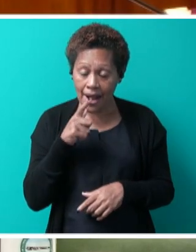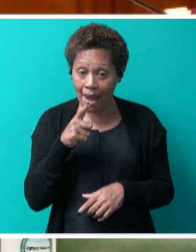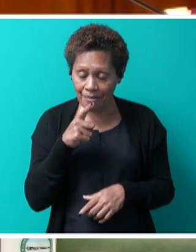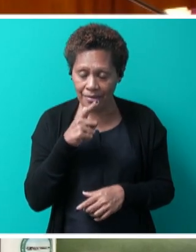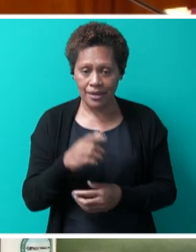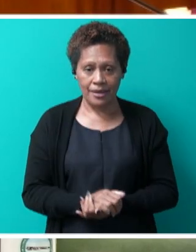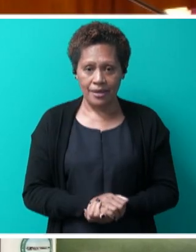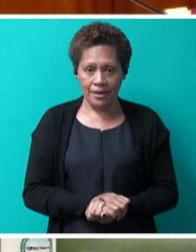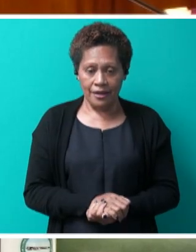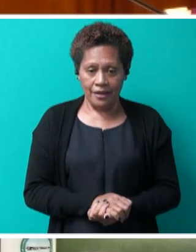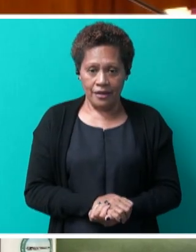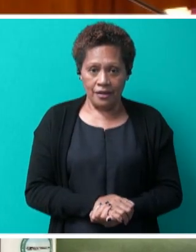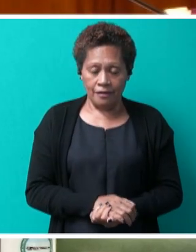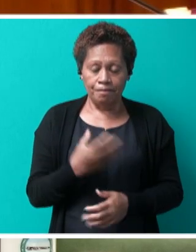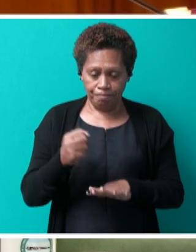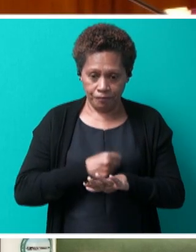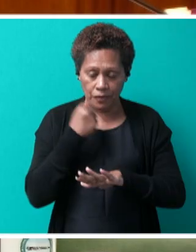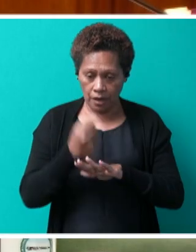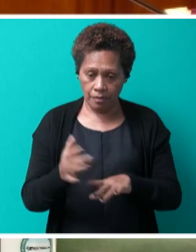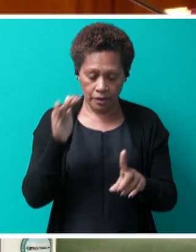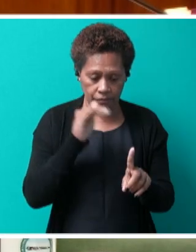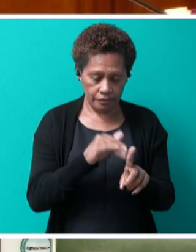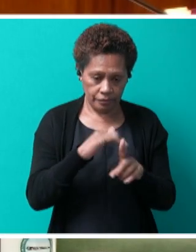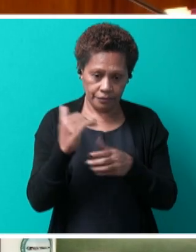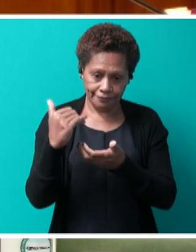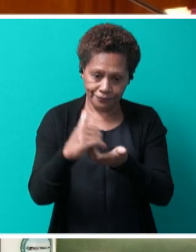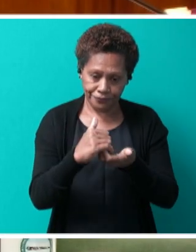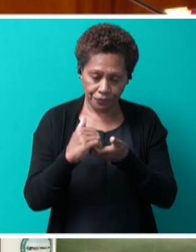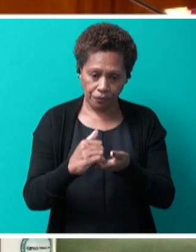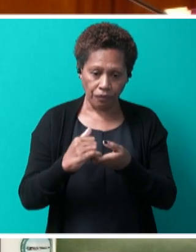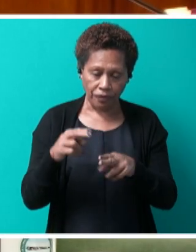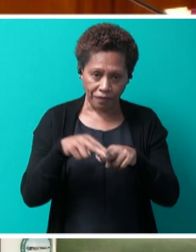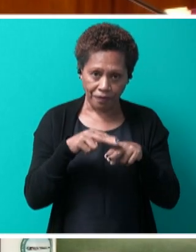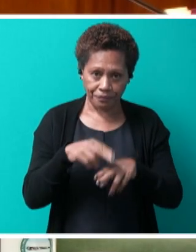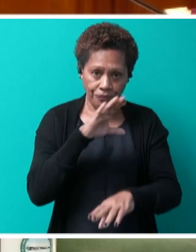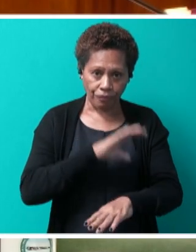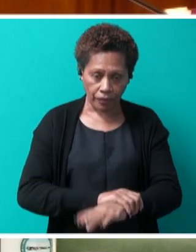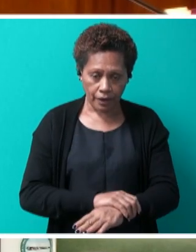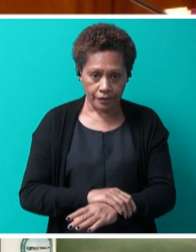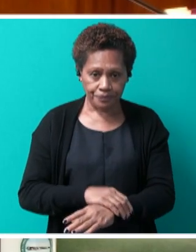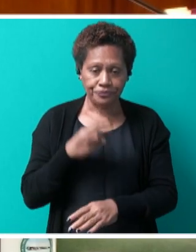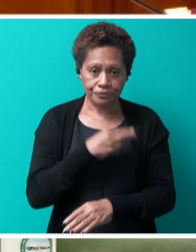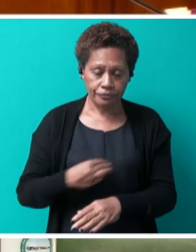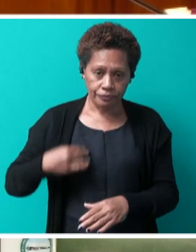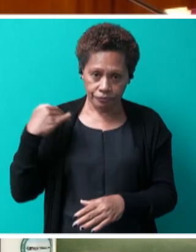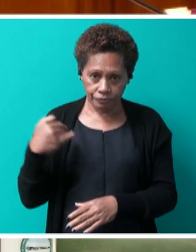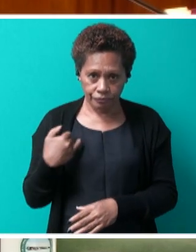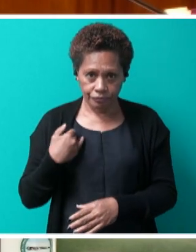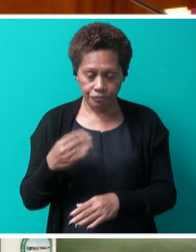a whole-of-government approach with collaboration from the Fiji Police Force, the Ministry of Health, the Ministry of